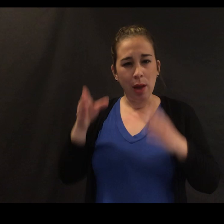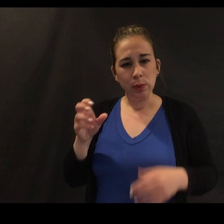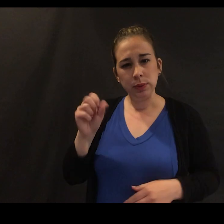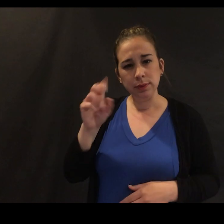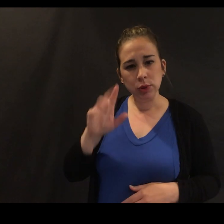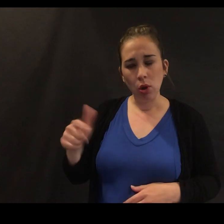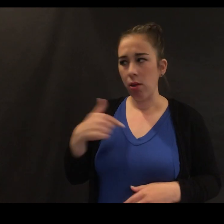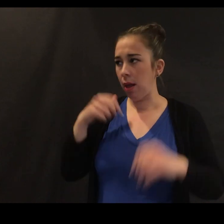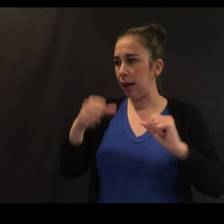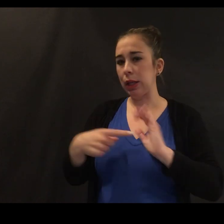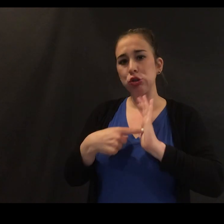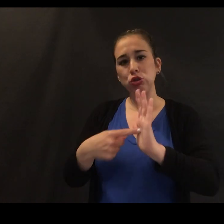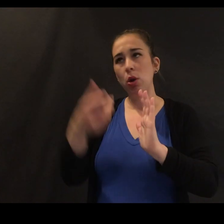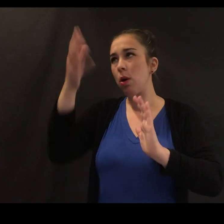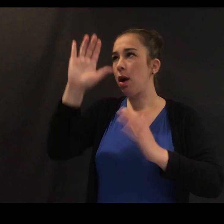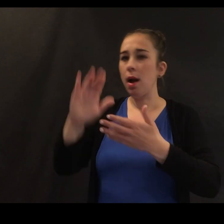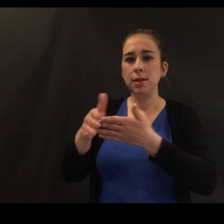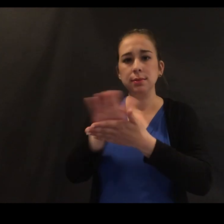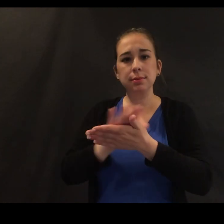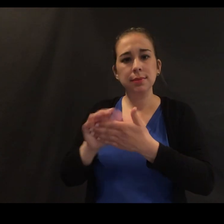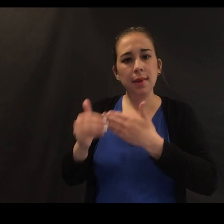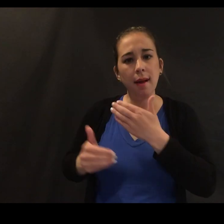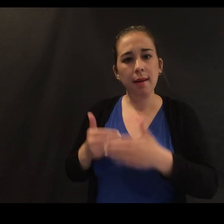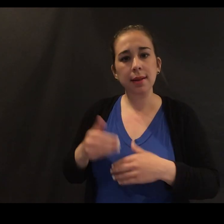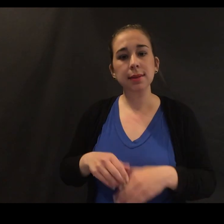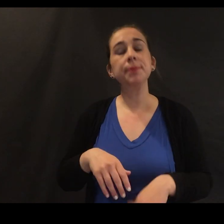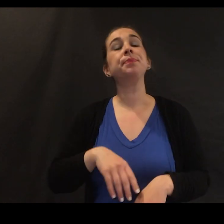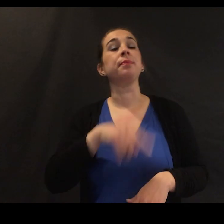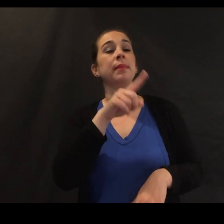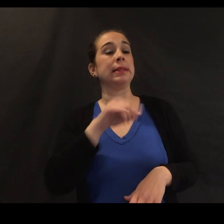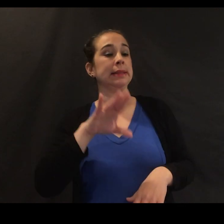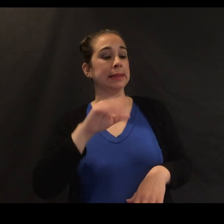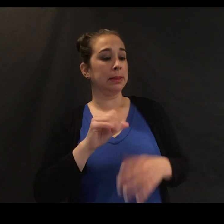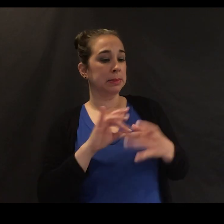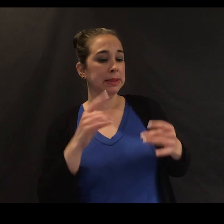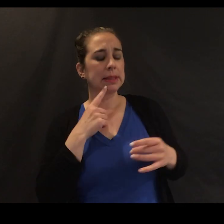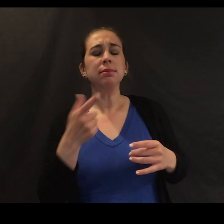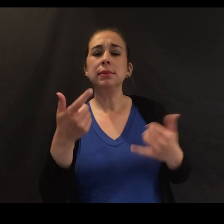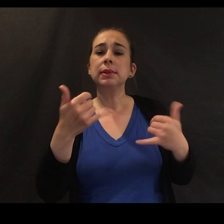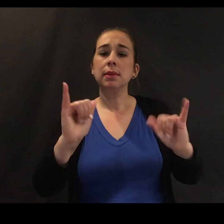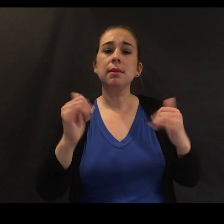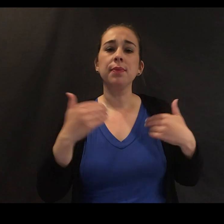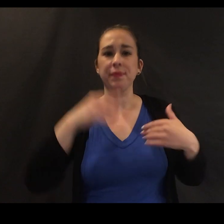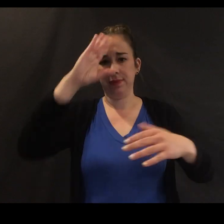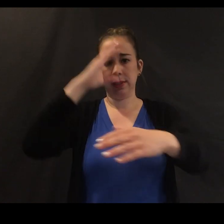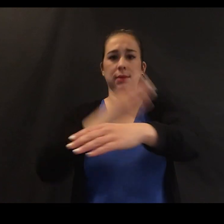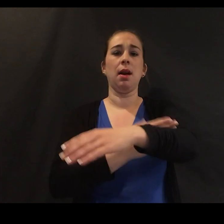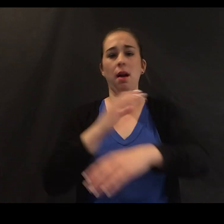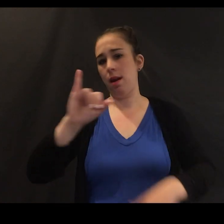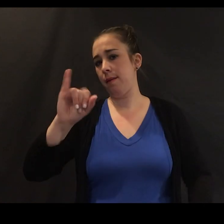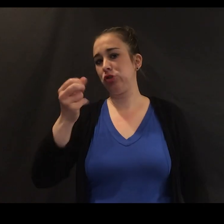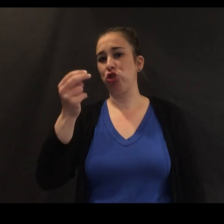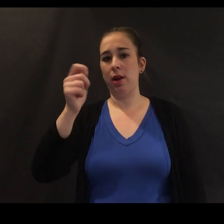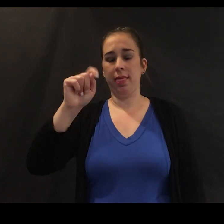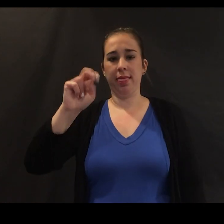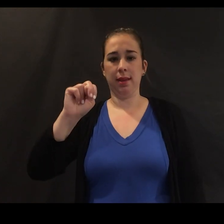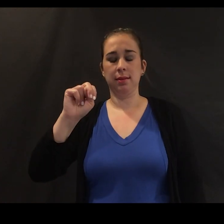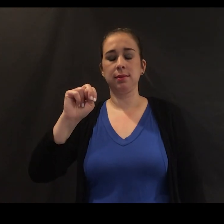whom I can show God's kindness?" Ziba answered the king, "There is still a son of Jonathan. He